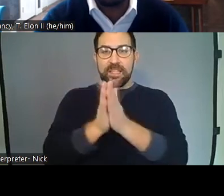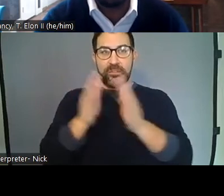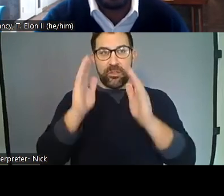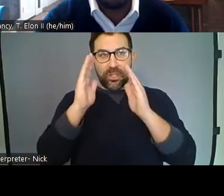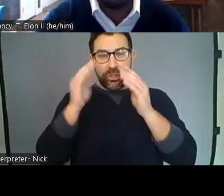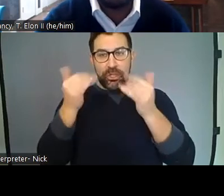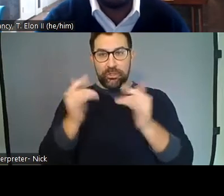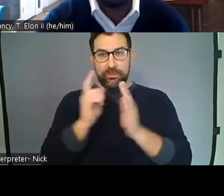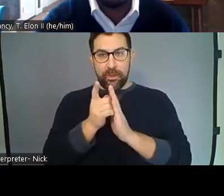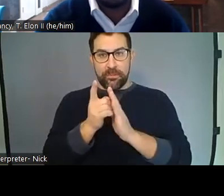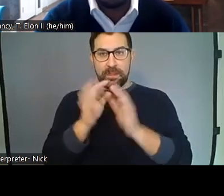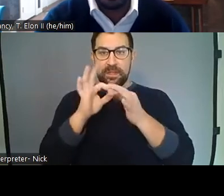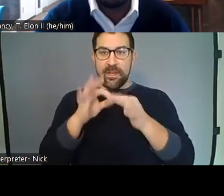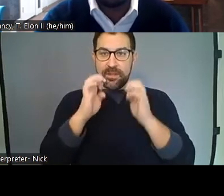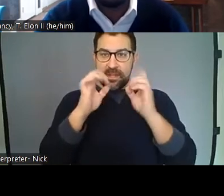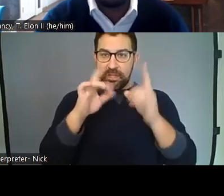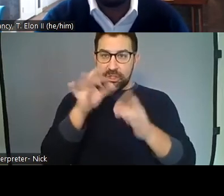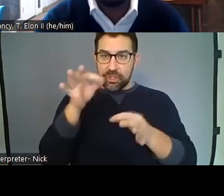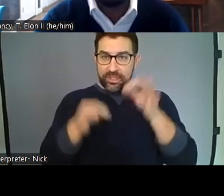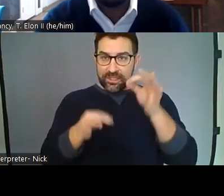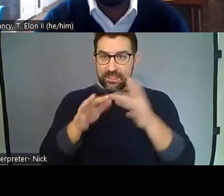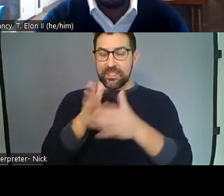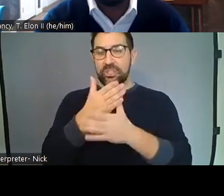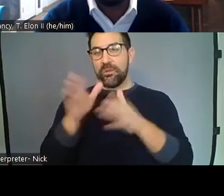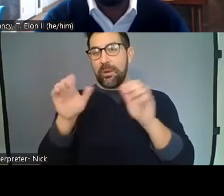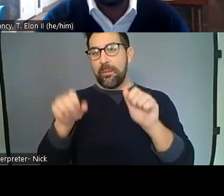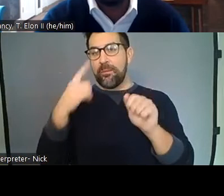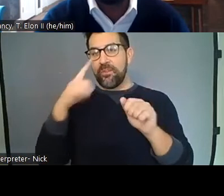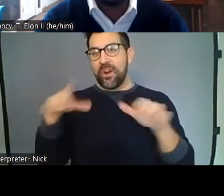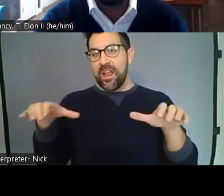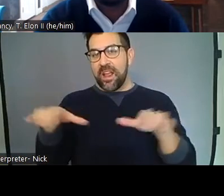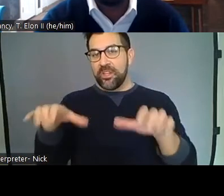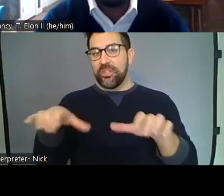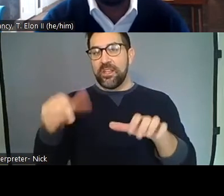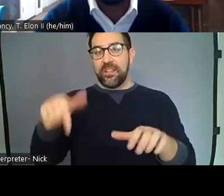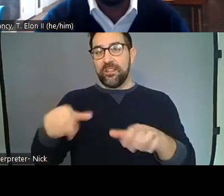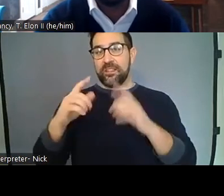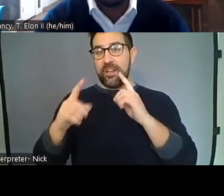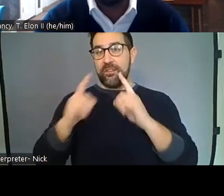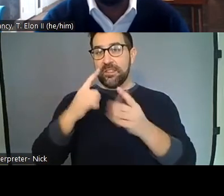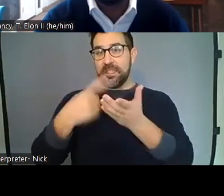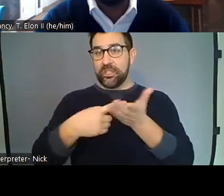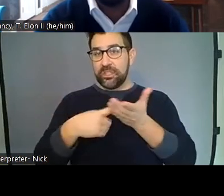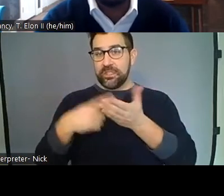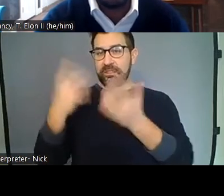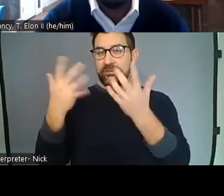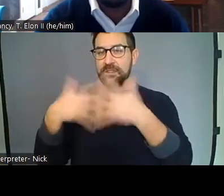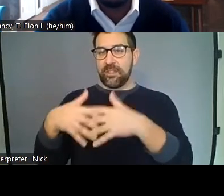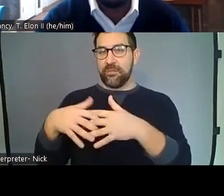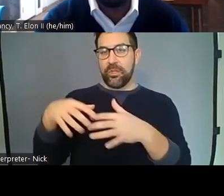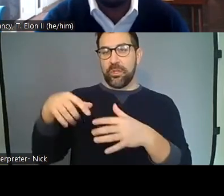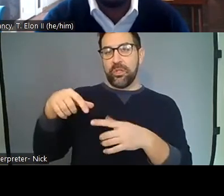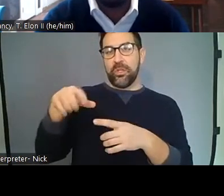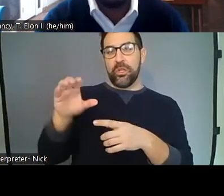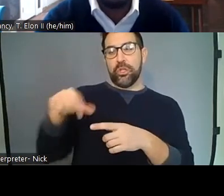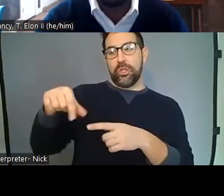involving education justice and sharing possibilities for action. This conversation also aligns with Q's theme